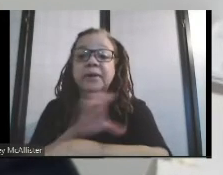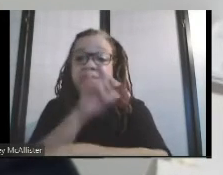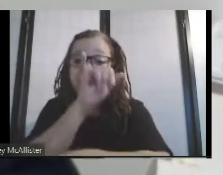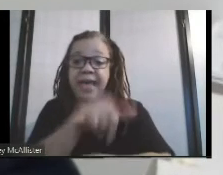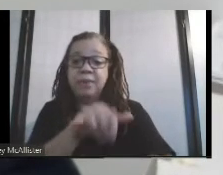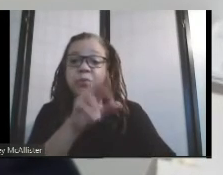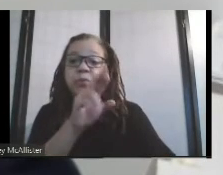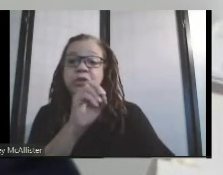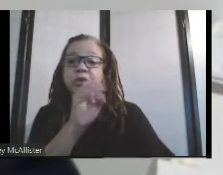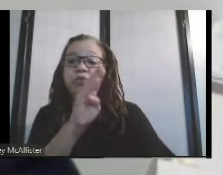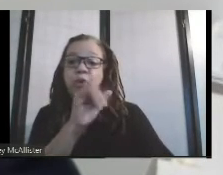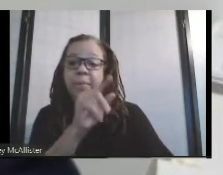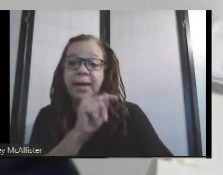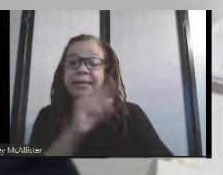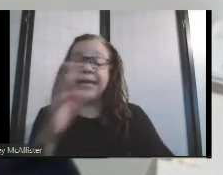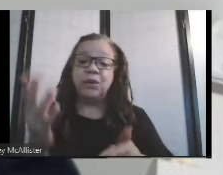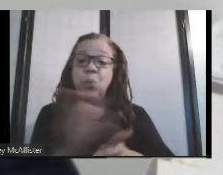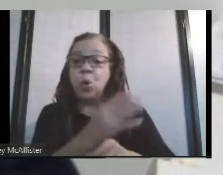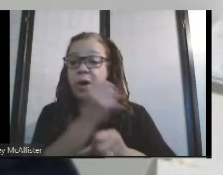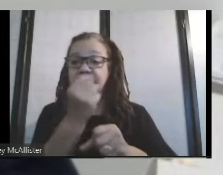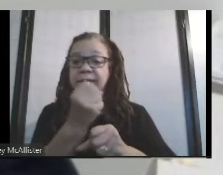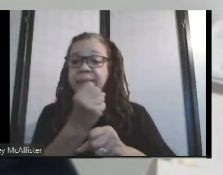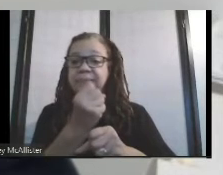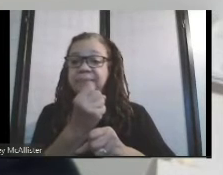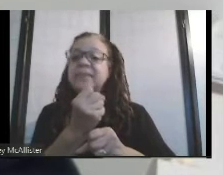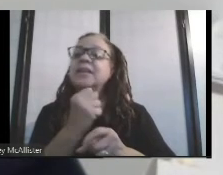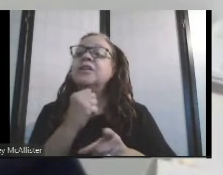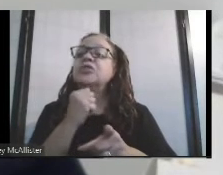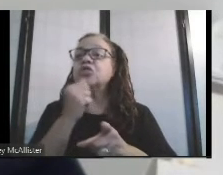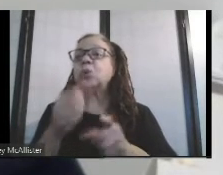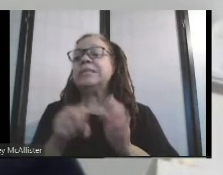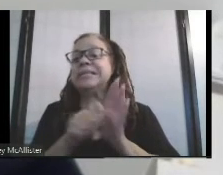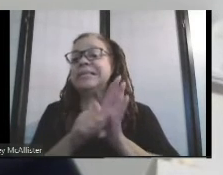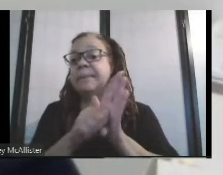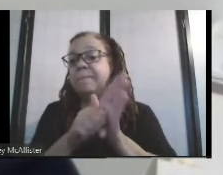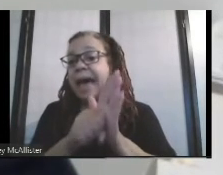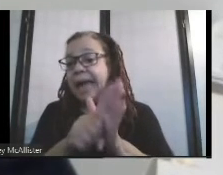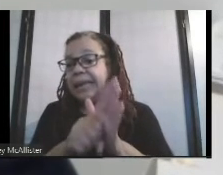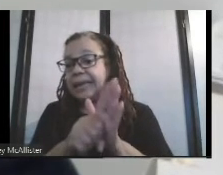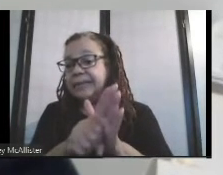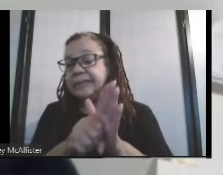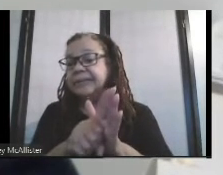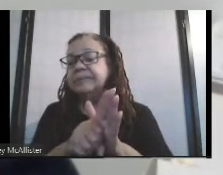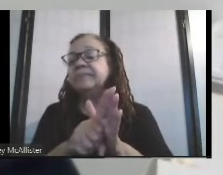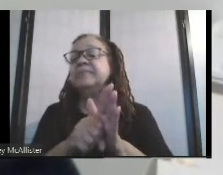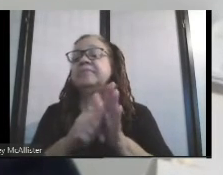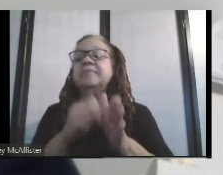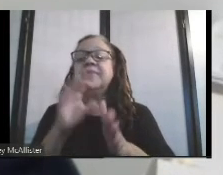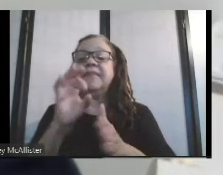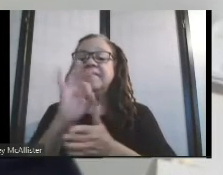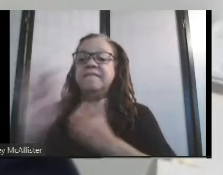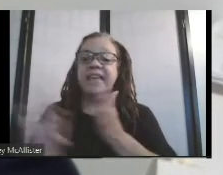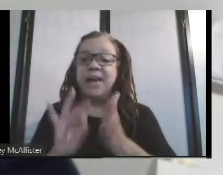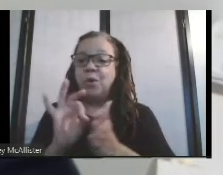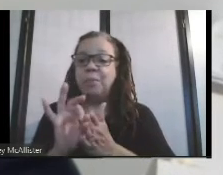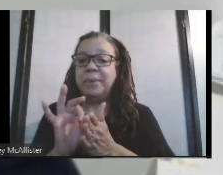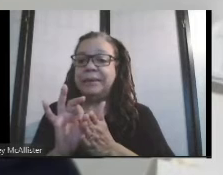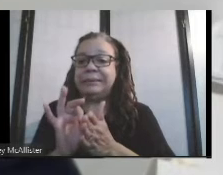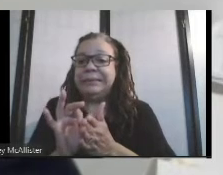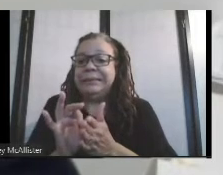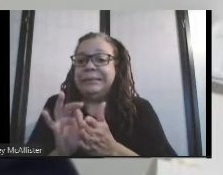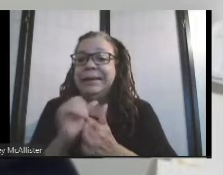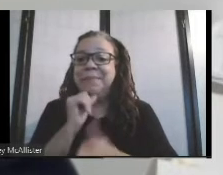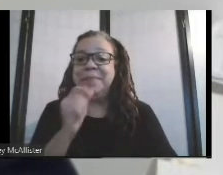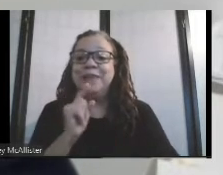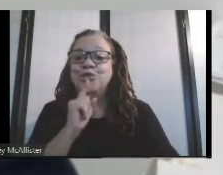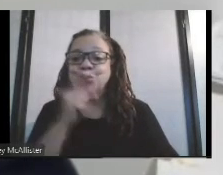computer, and the computer won. So I think it's sort of a very symbolic animated film, and I won't